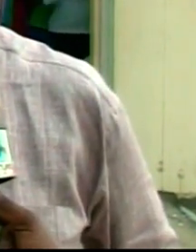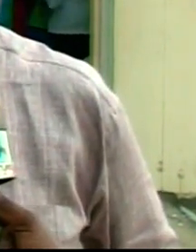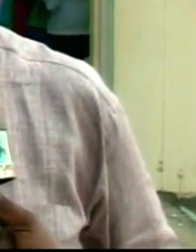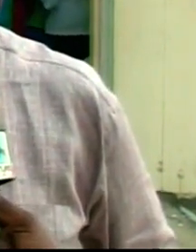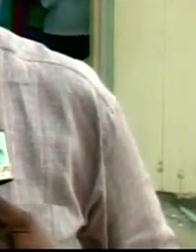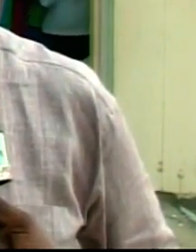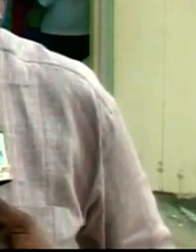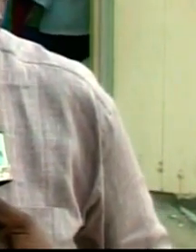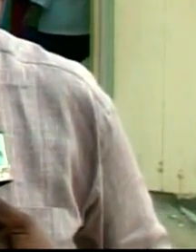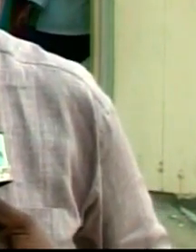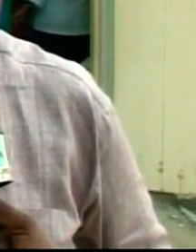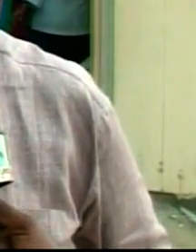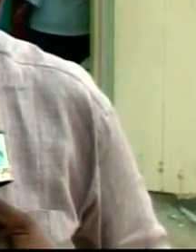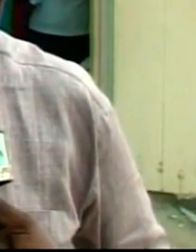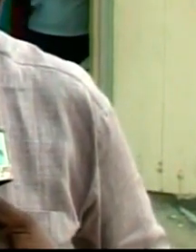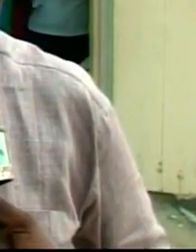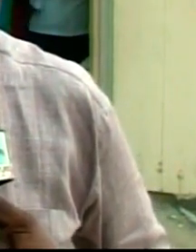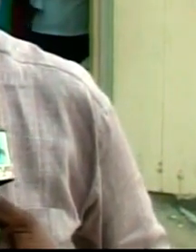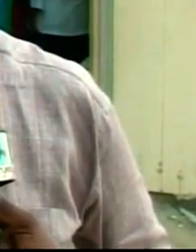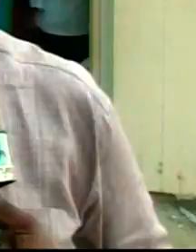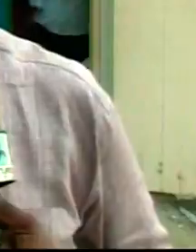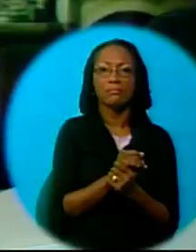preserved while other churches fail.